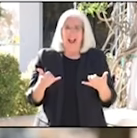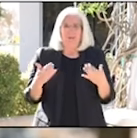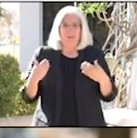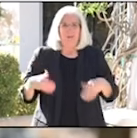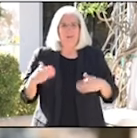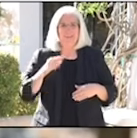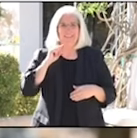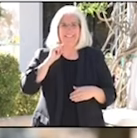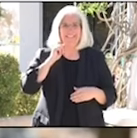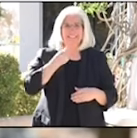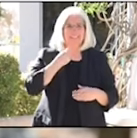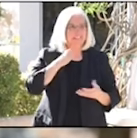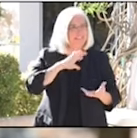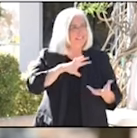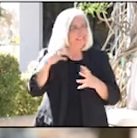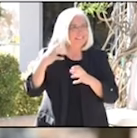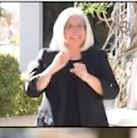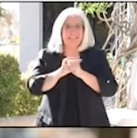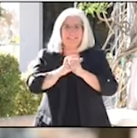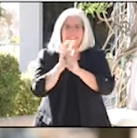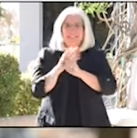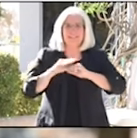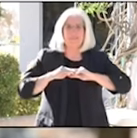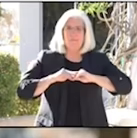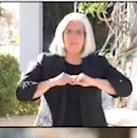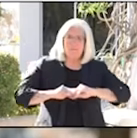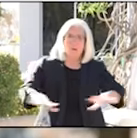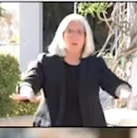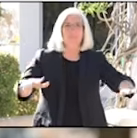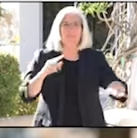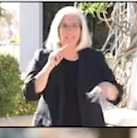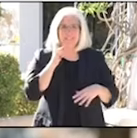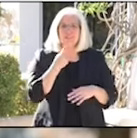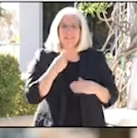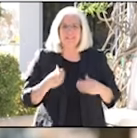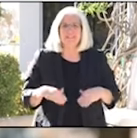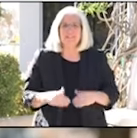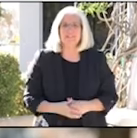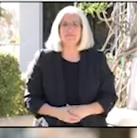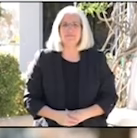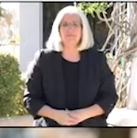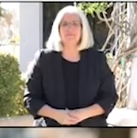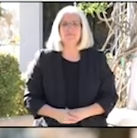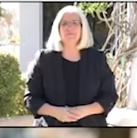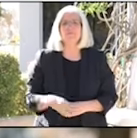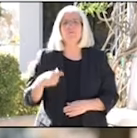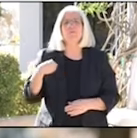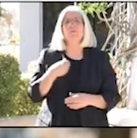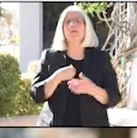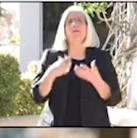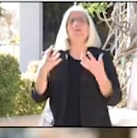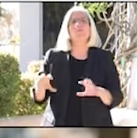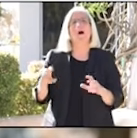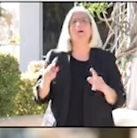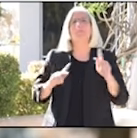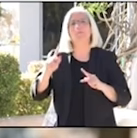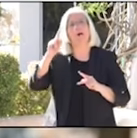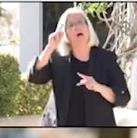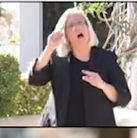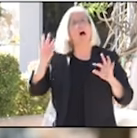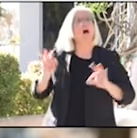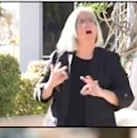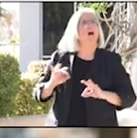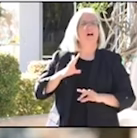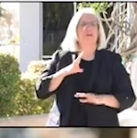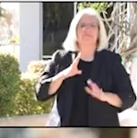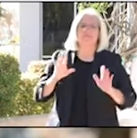I want you to know that we do not ask people to take these measures lightly. We do not put these restrictions on